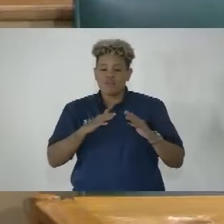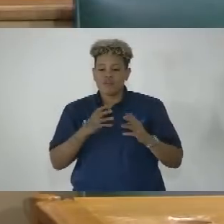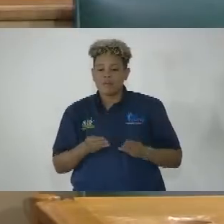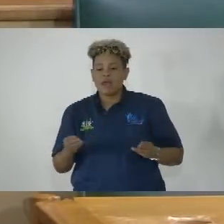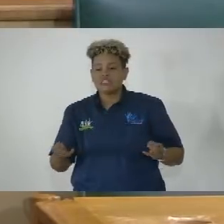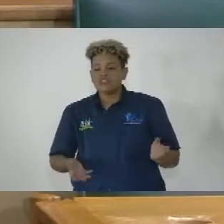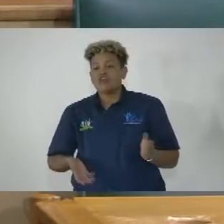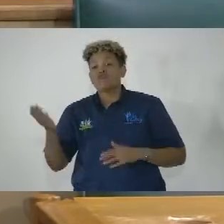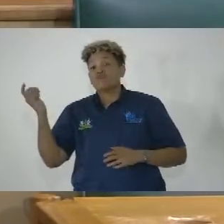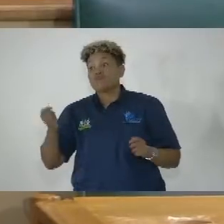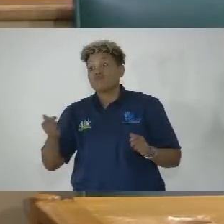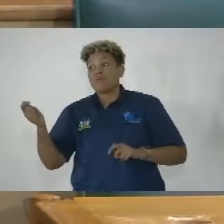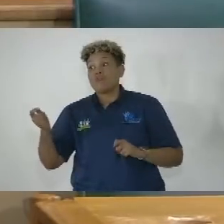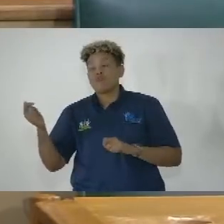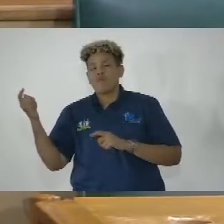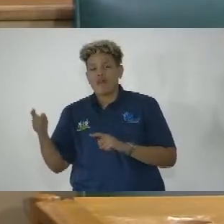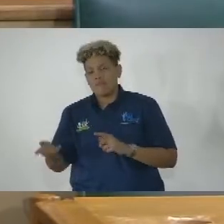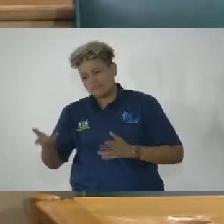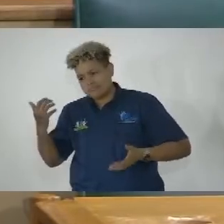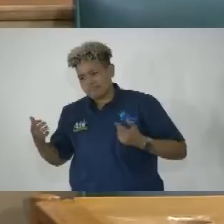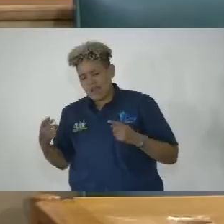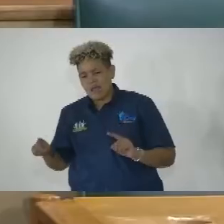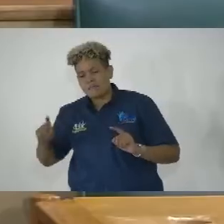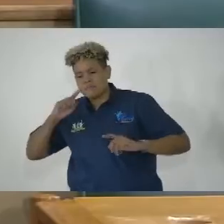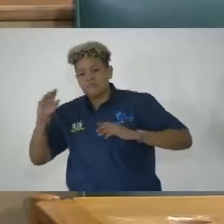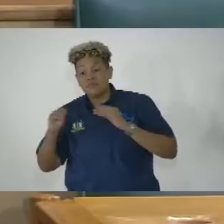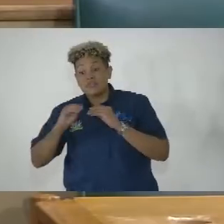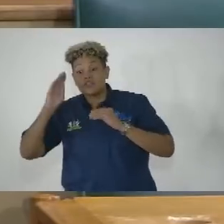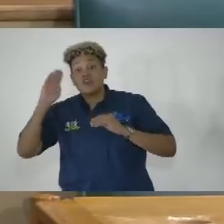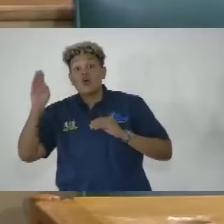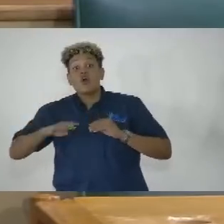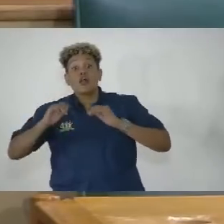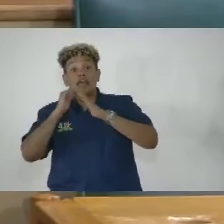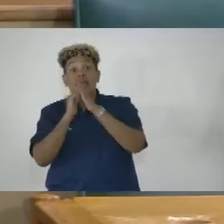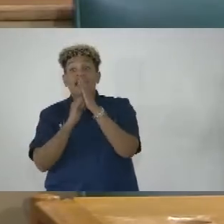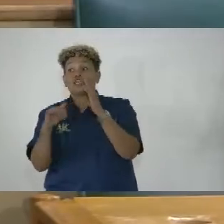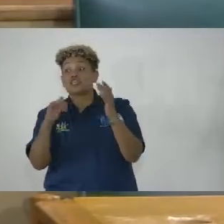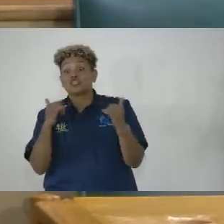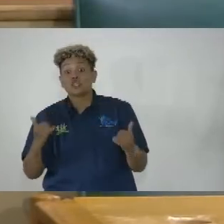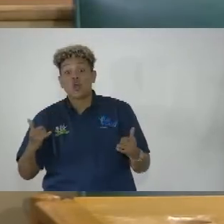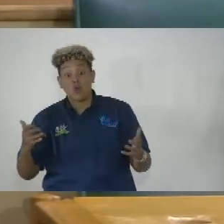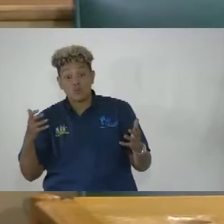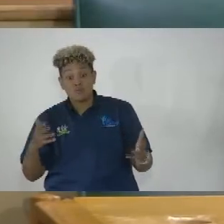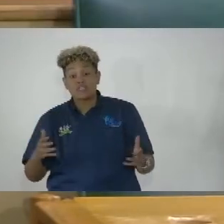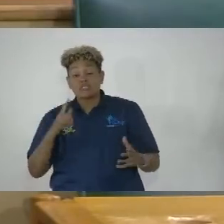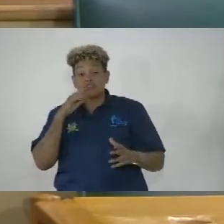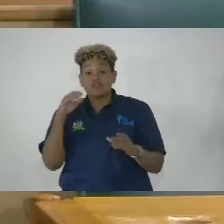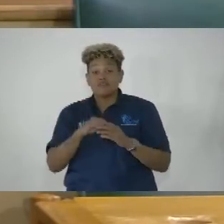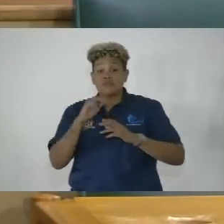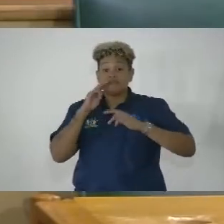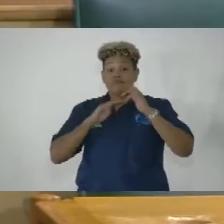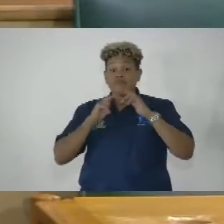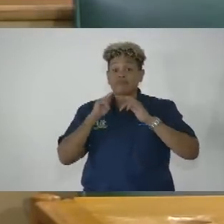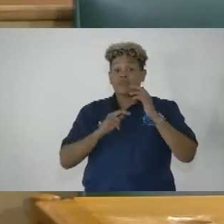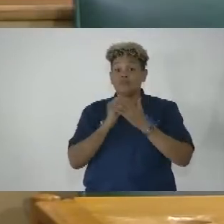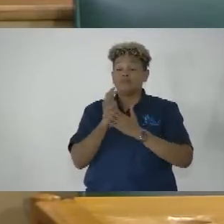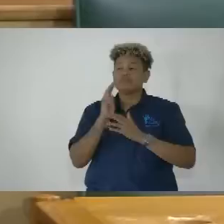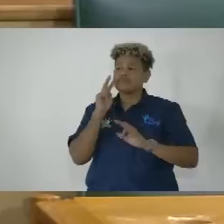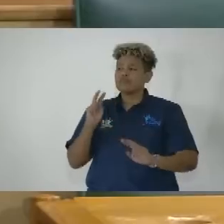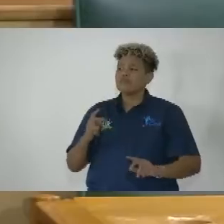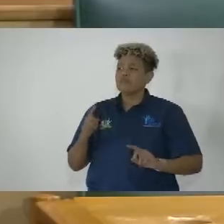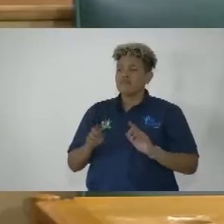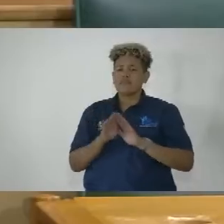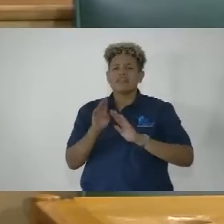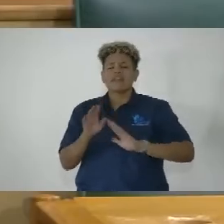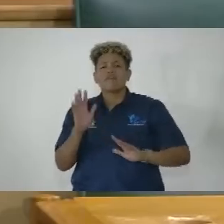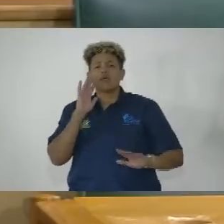material. So, Mr. President, in addition to all the agencies now presently involved in building approval, developers